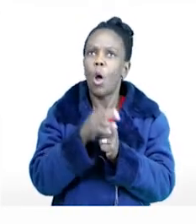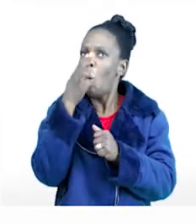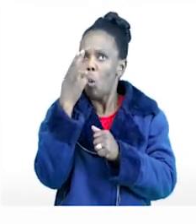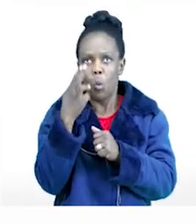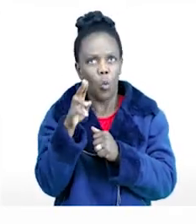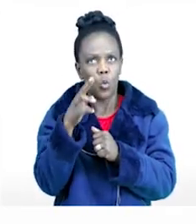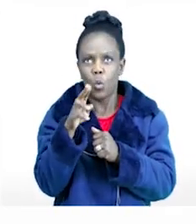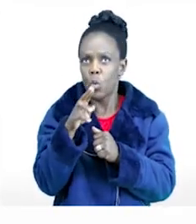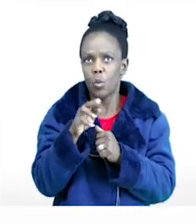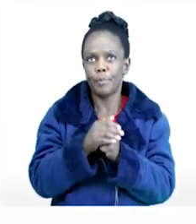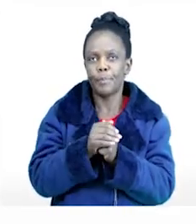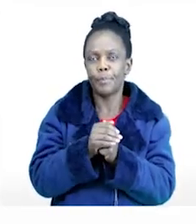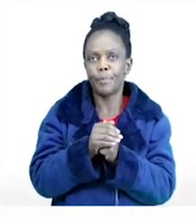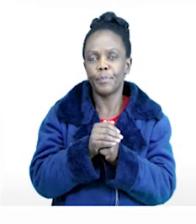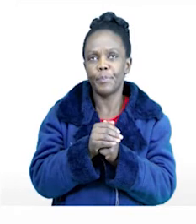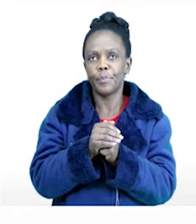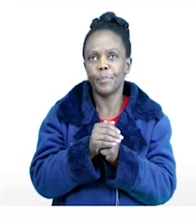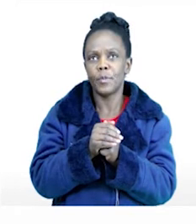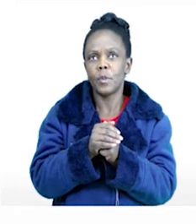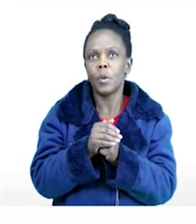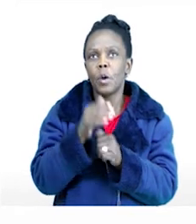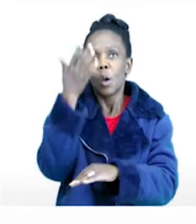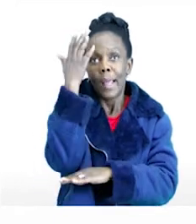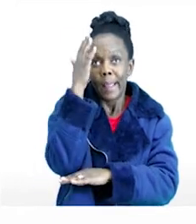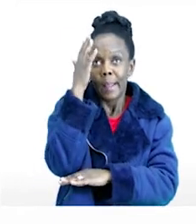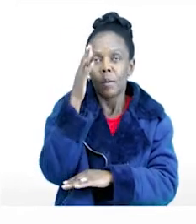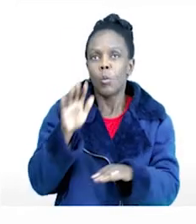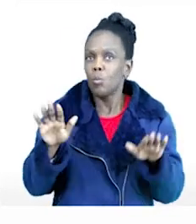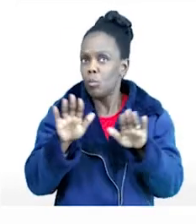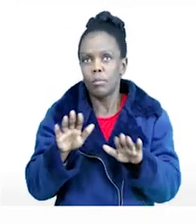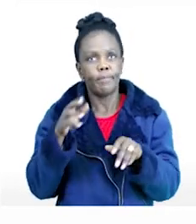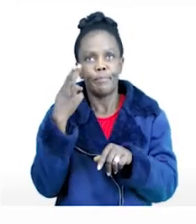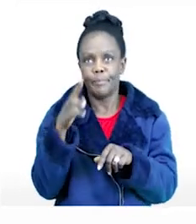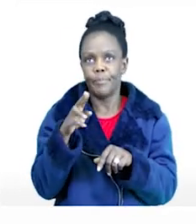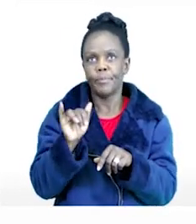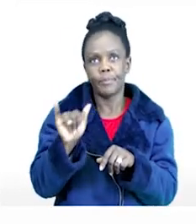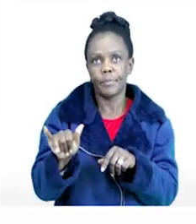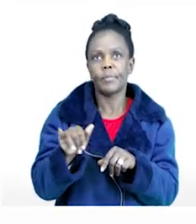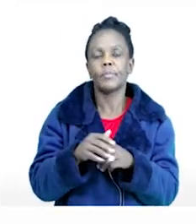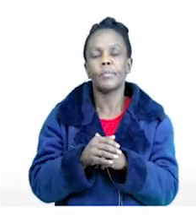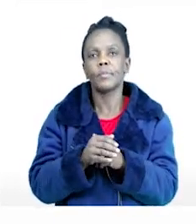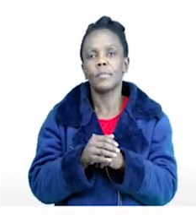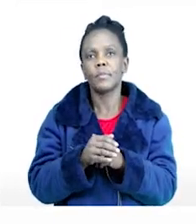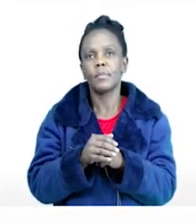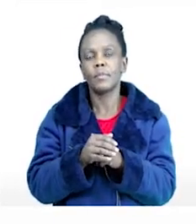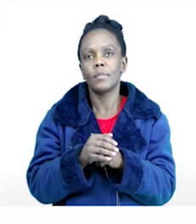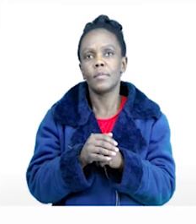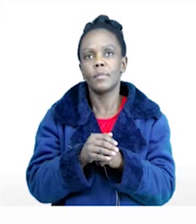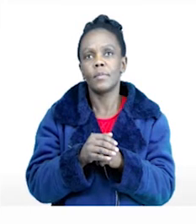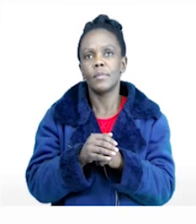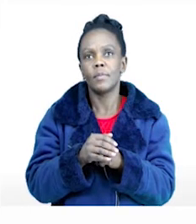No, you can't use a tree to go to school. So we are not going to color the tree. Can you use